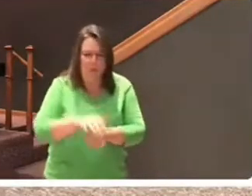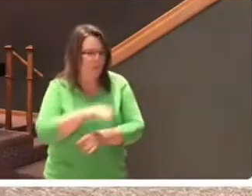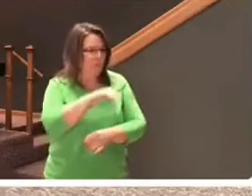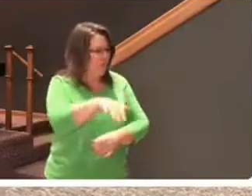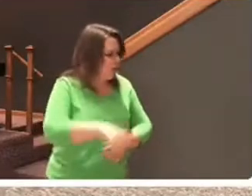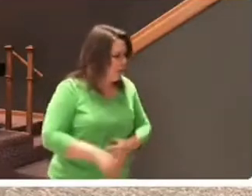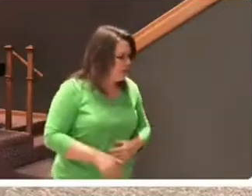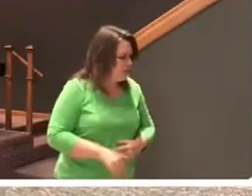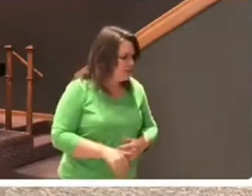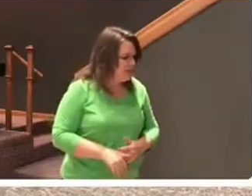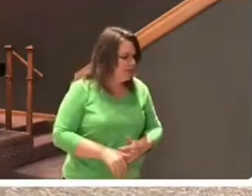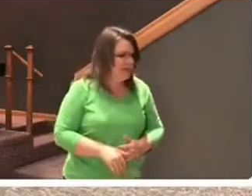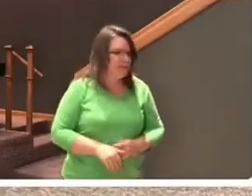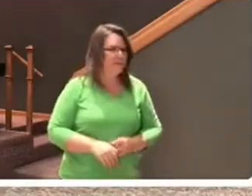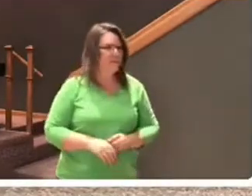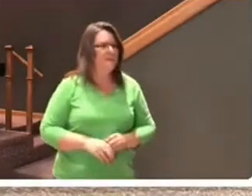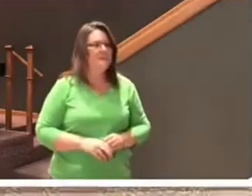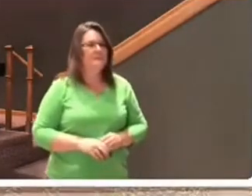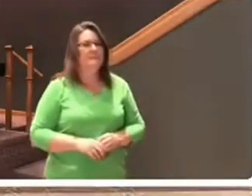overflow.